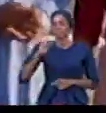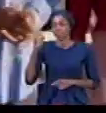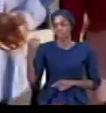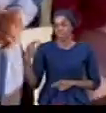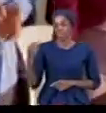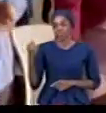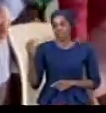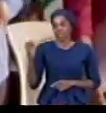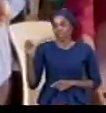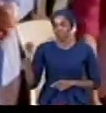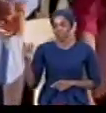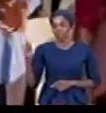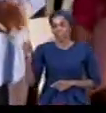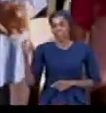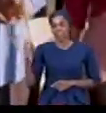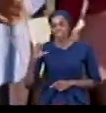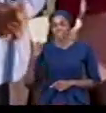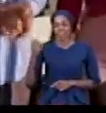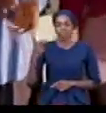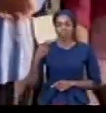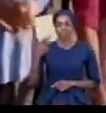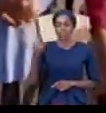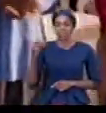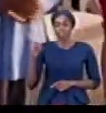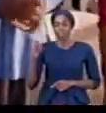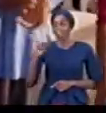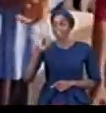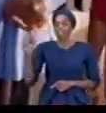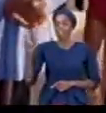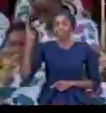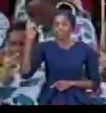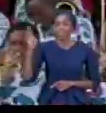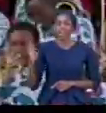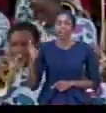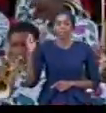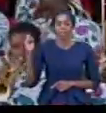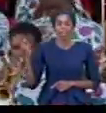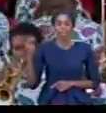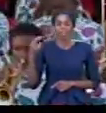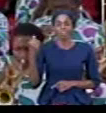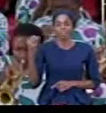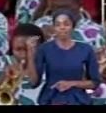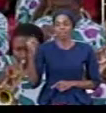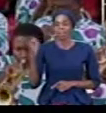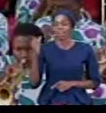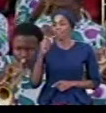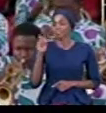king, you are the reigning king. Over Nigeria, over.